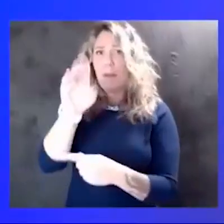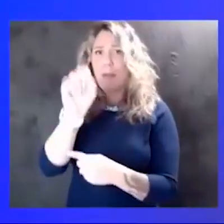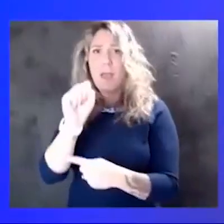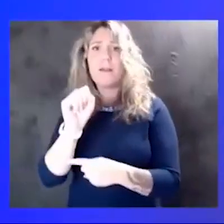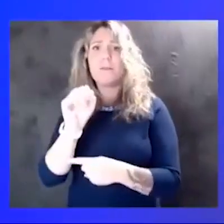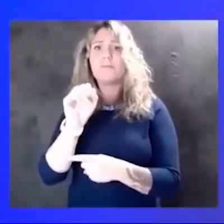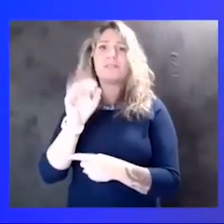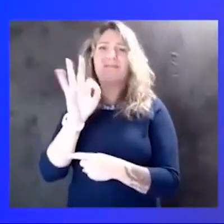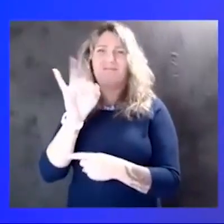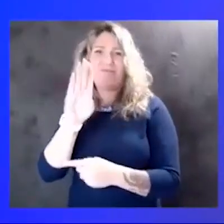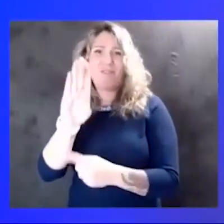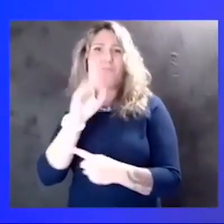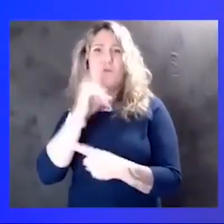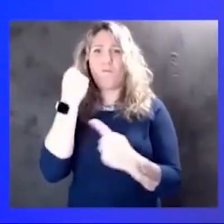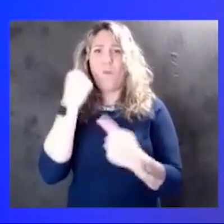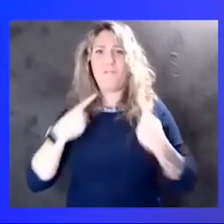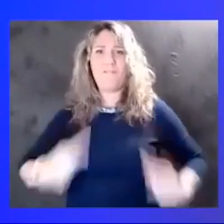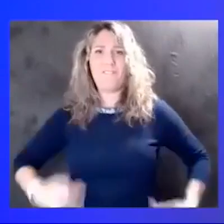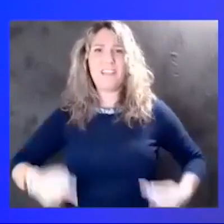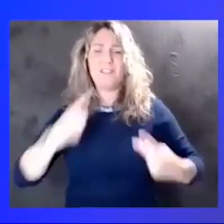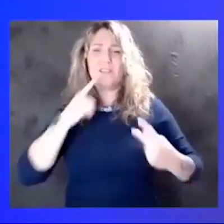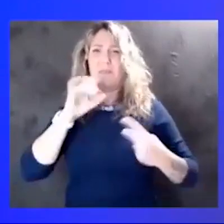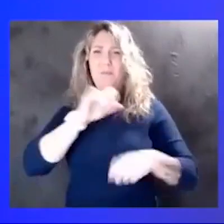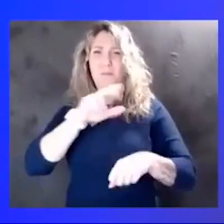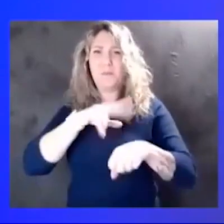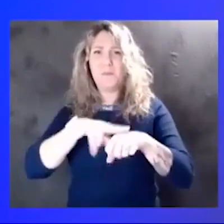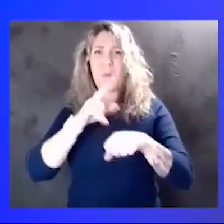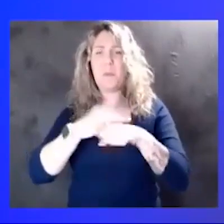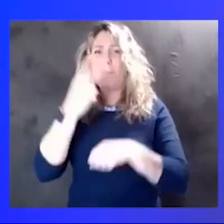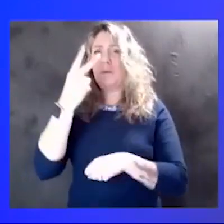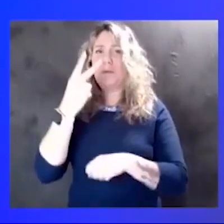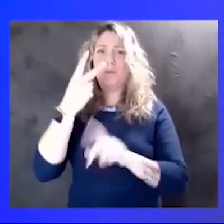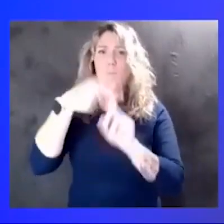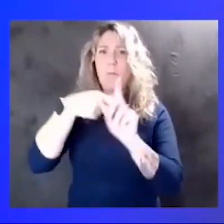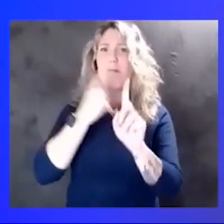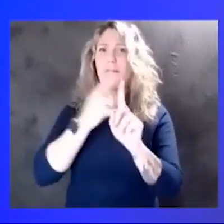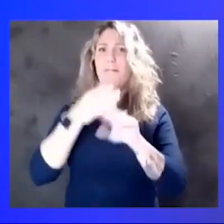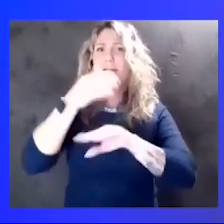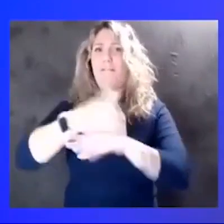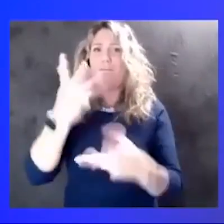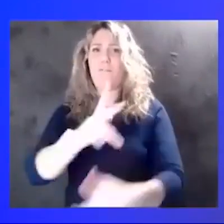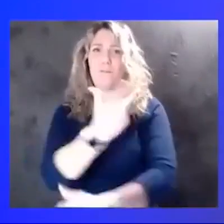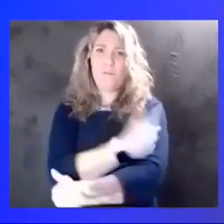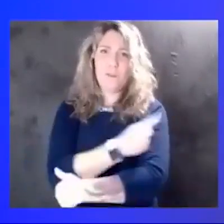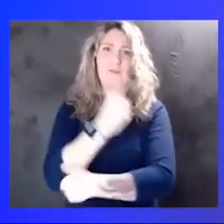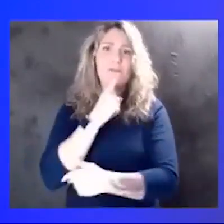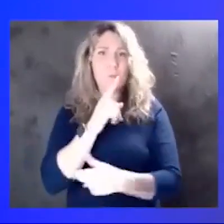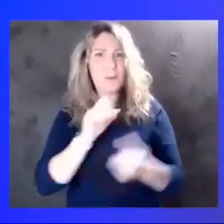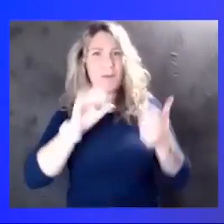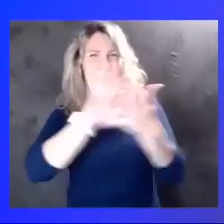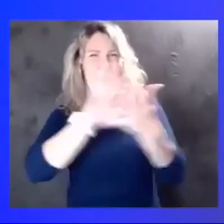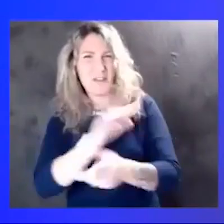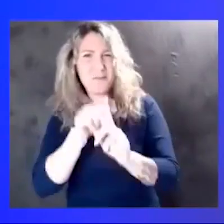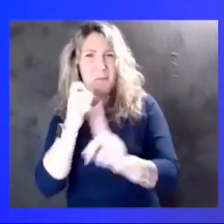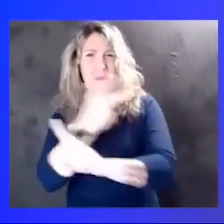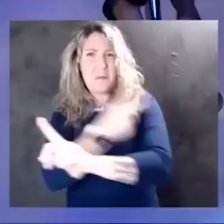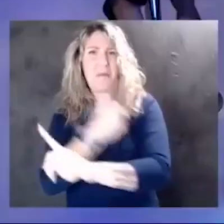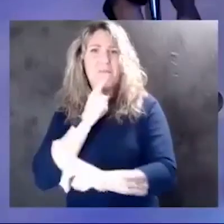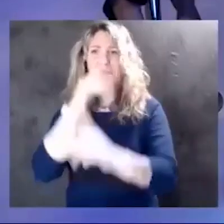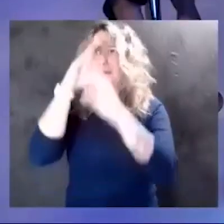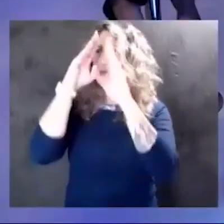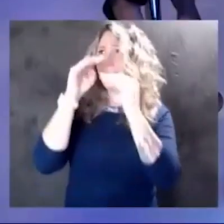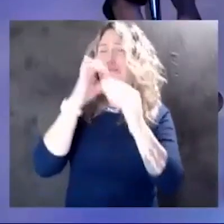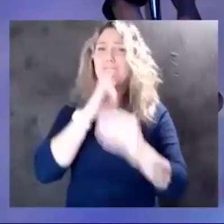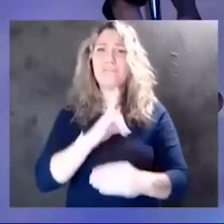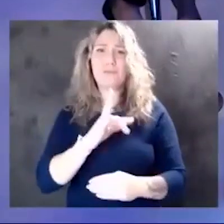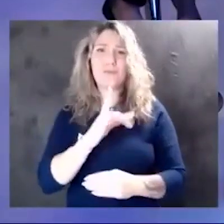was normal at that time, and that would have been 2 months post-vaccination. So if it truly would have been caused from the vaccine, I would have expected a sooner presentation. Okay, good to